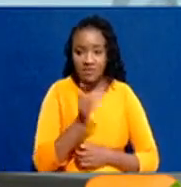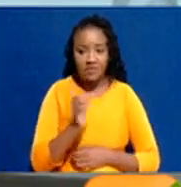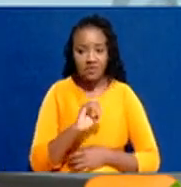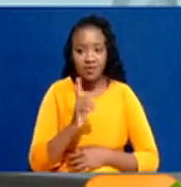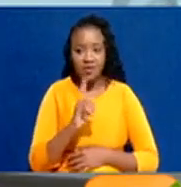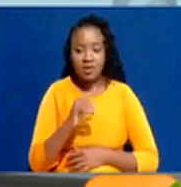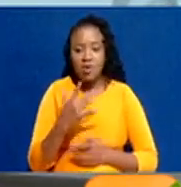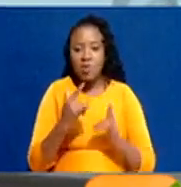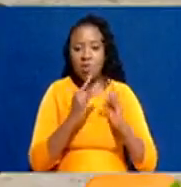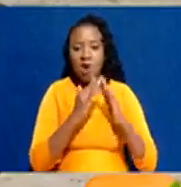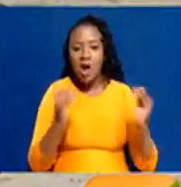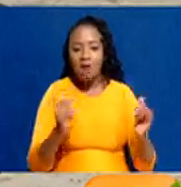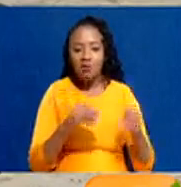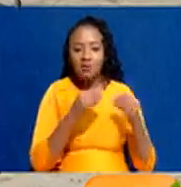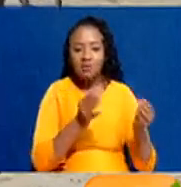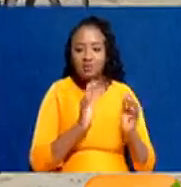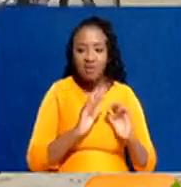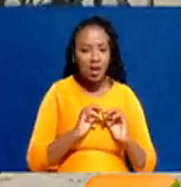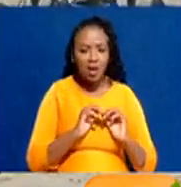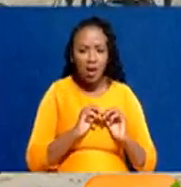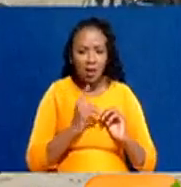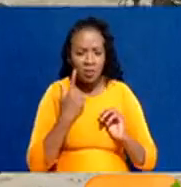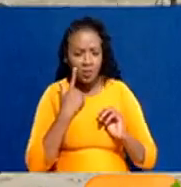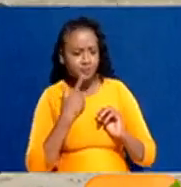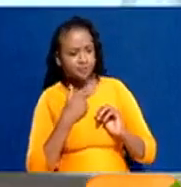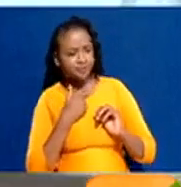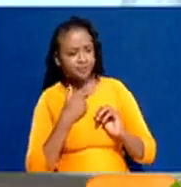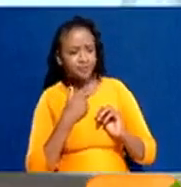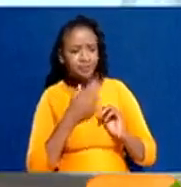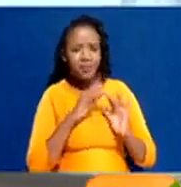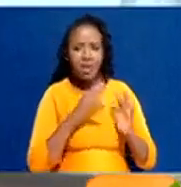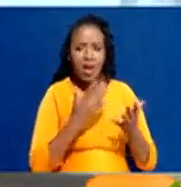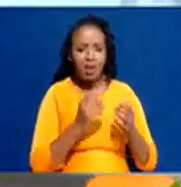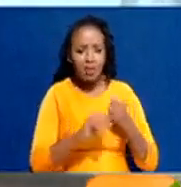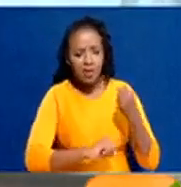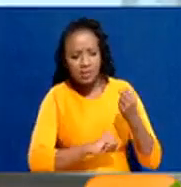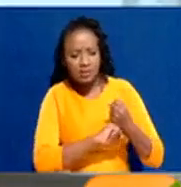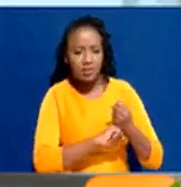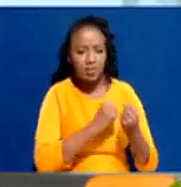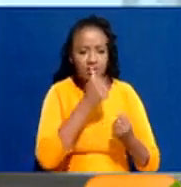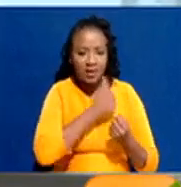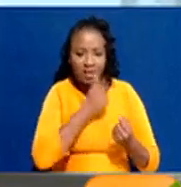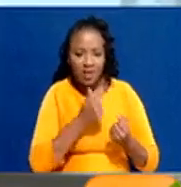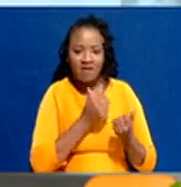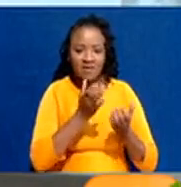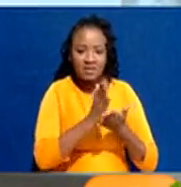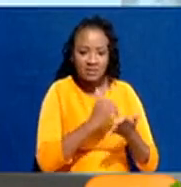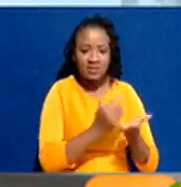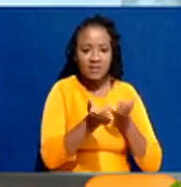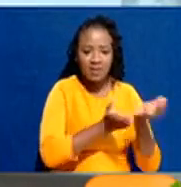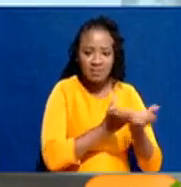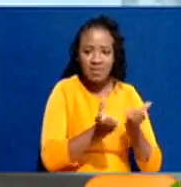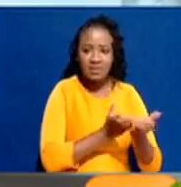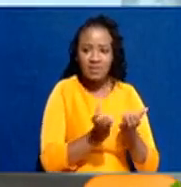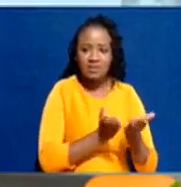and temporary shelter. It is to say, how do we provide patient capital to private sector enterprises? Then